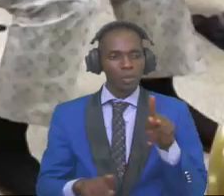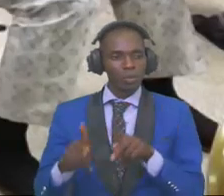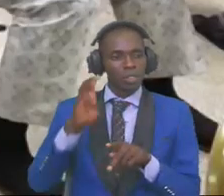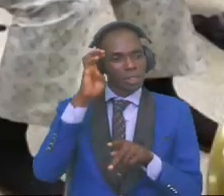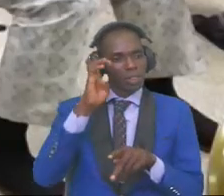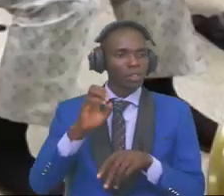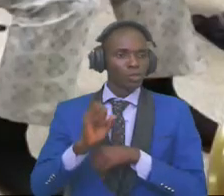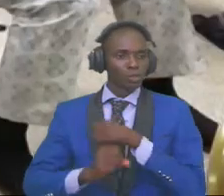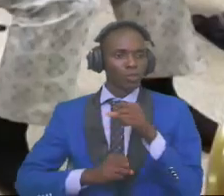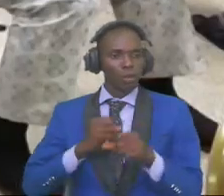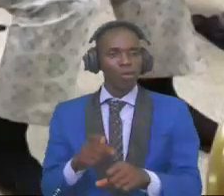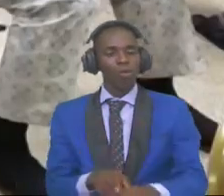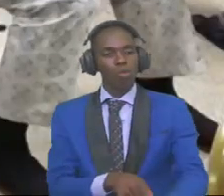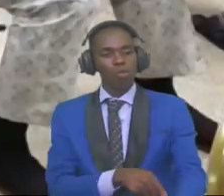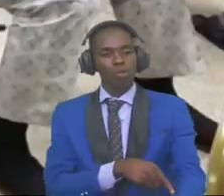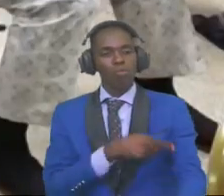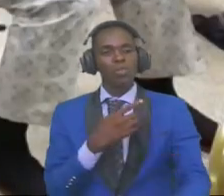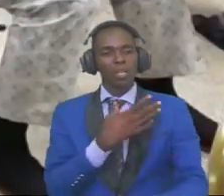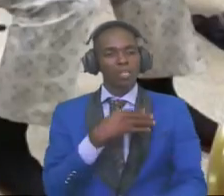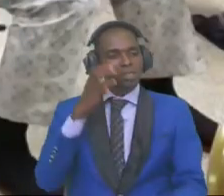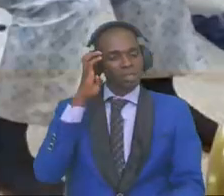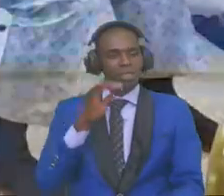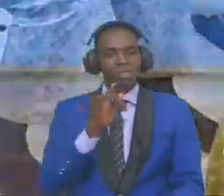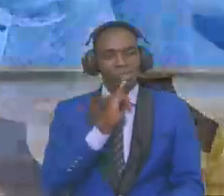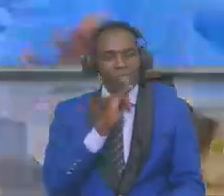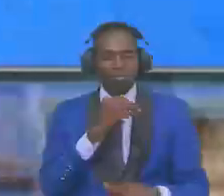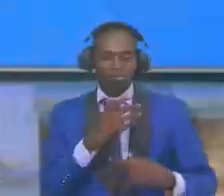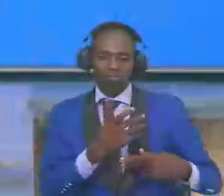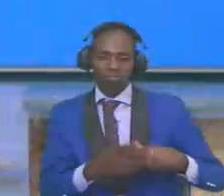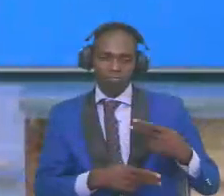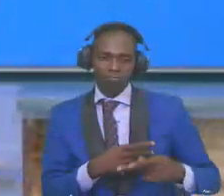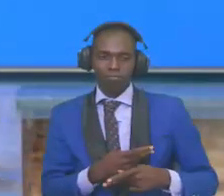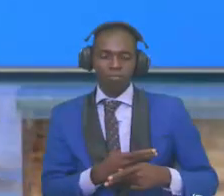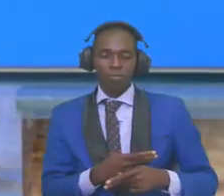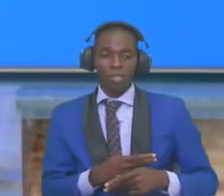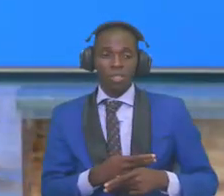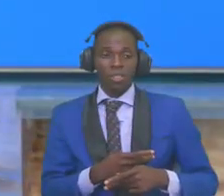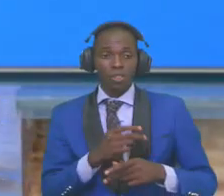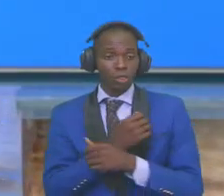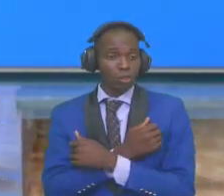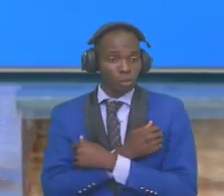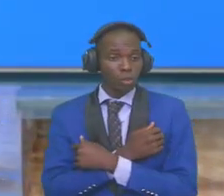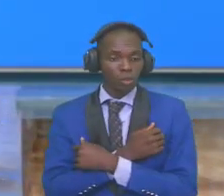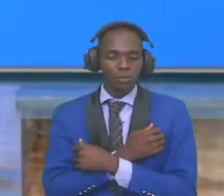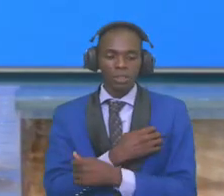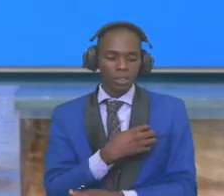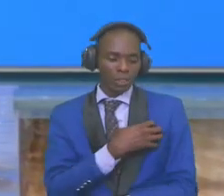suffereth long and is kind. Charity envieth.